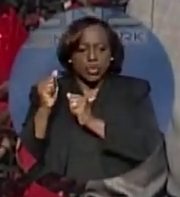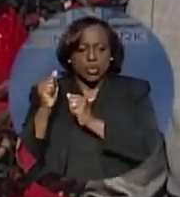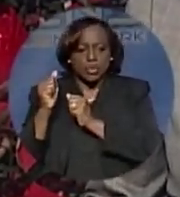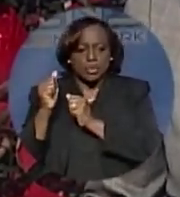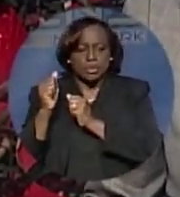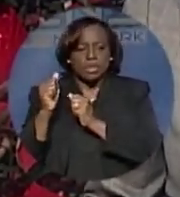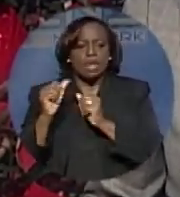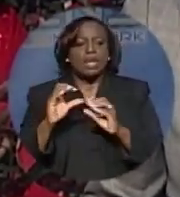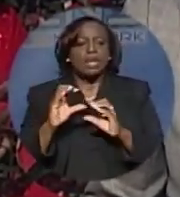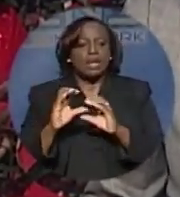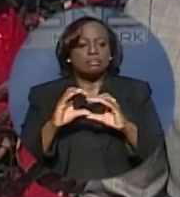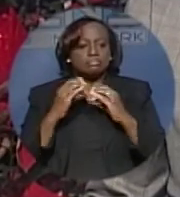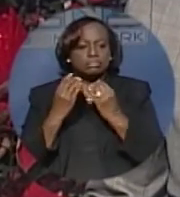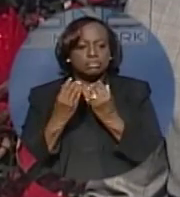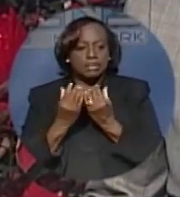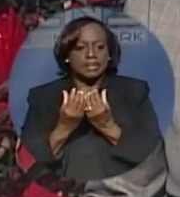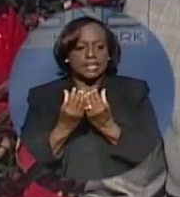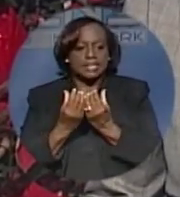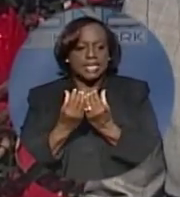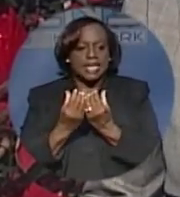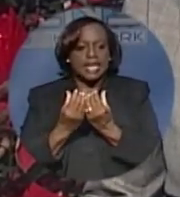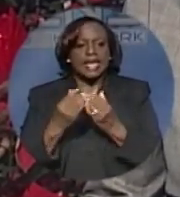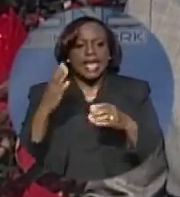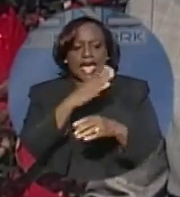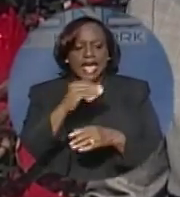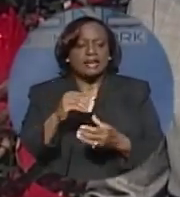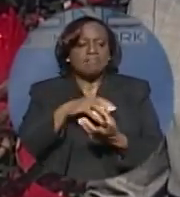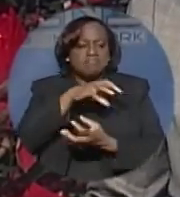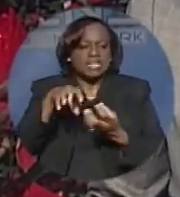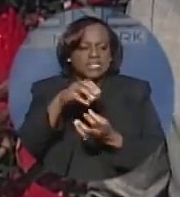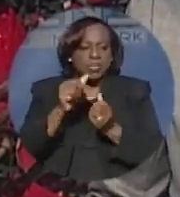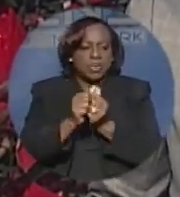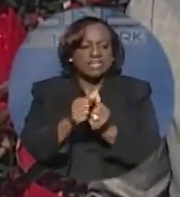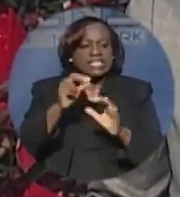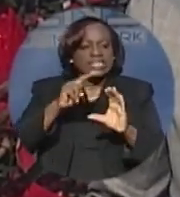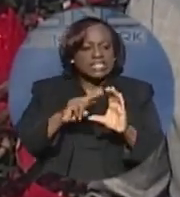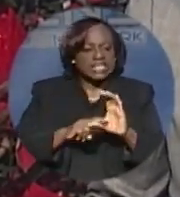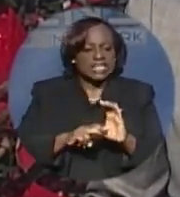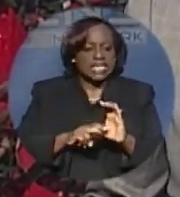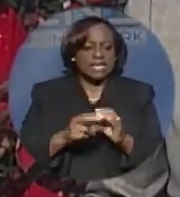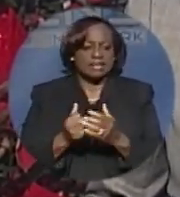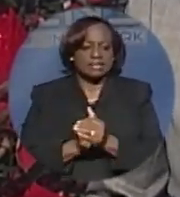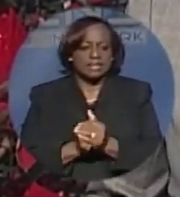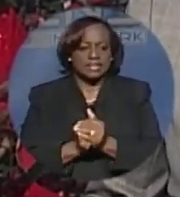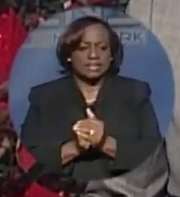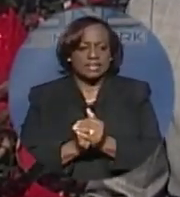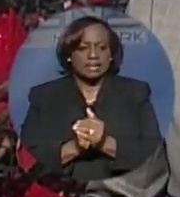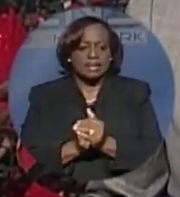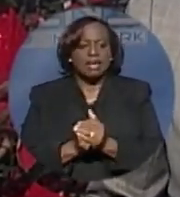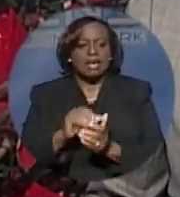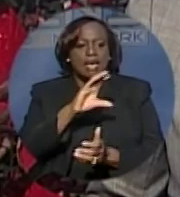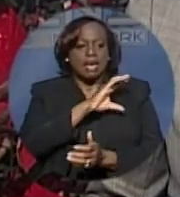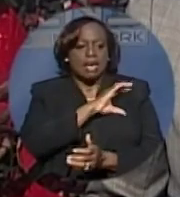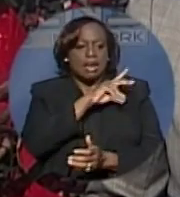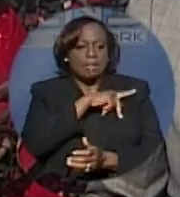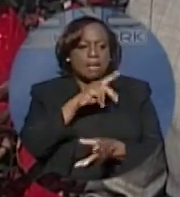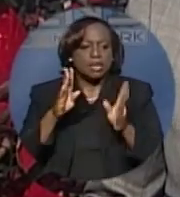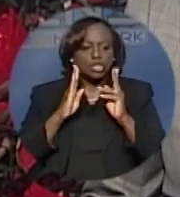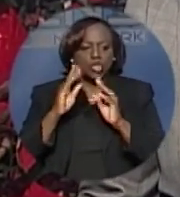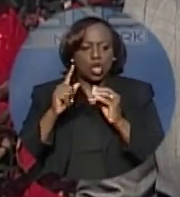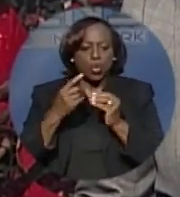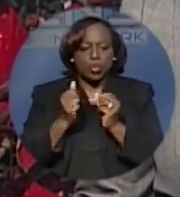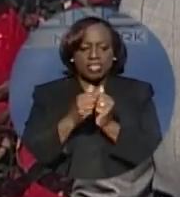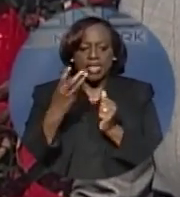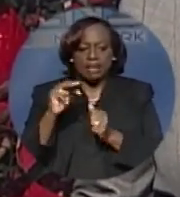parade, officials were also faced with a mix-up in the seating arrangements. Carla Palmer spoke with authorities today who clarified the